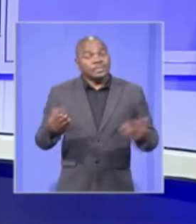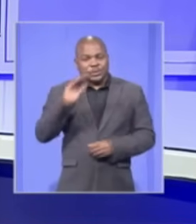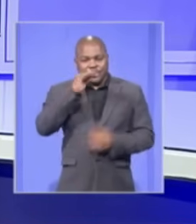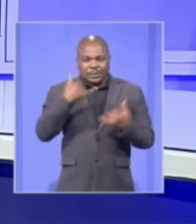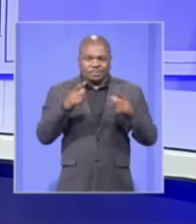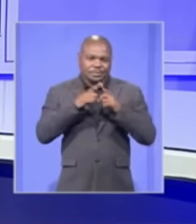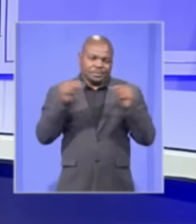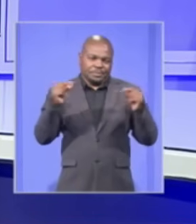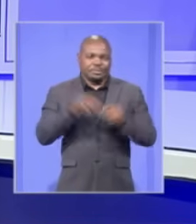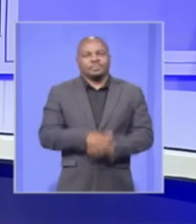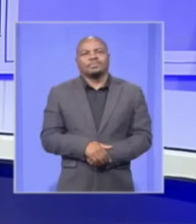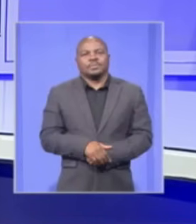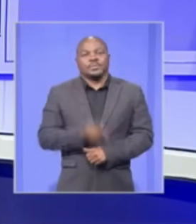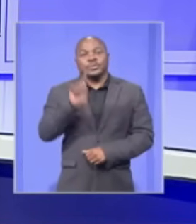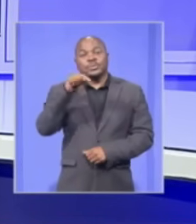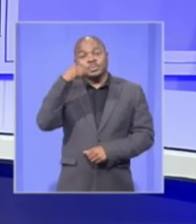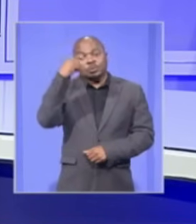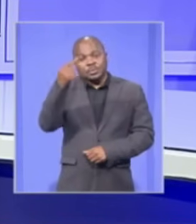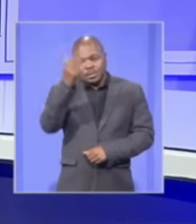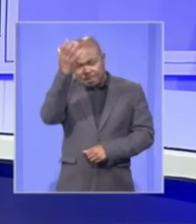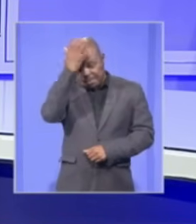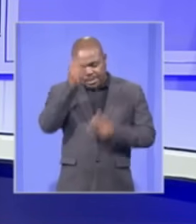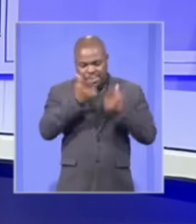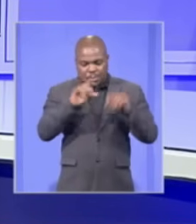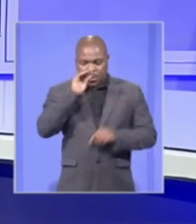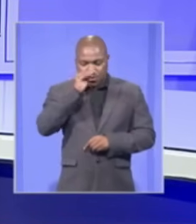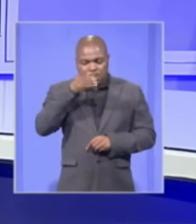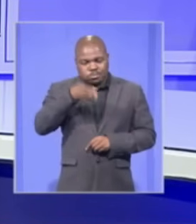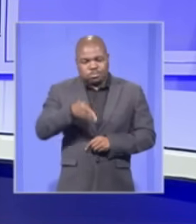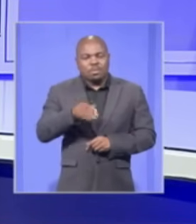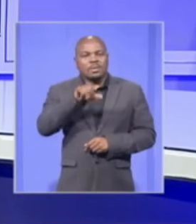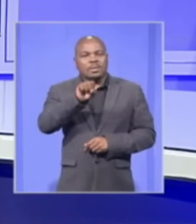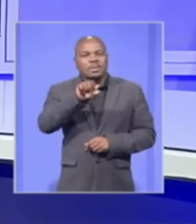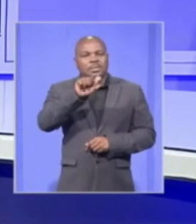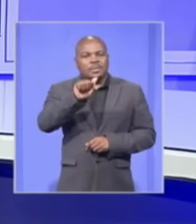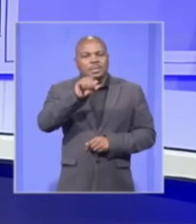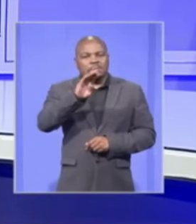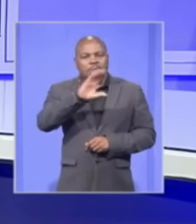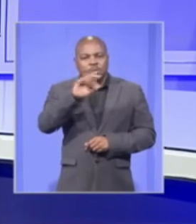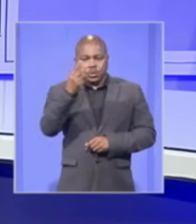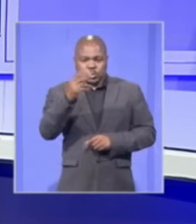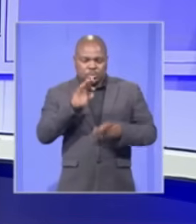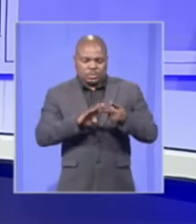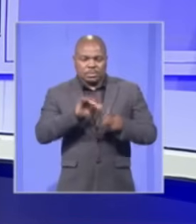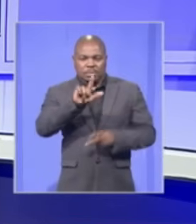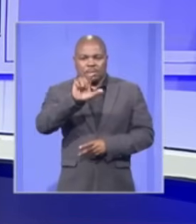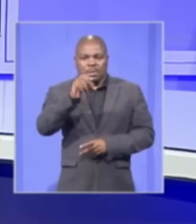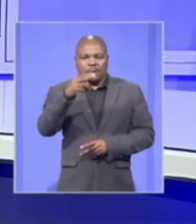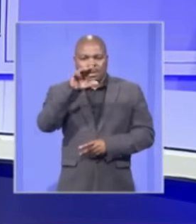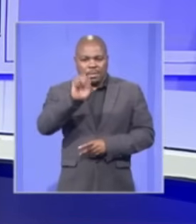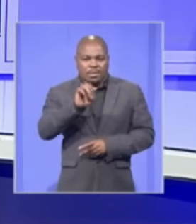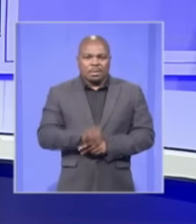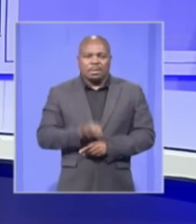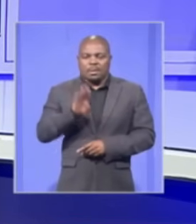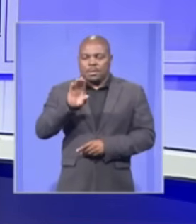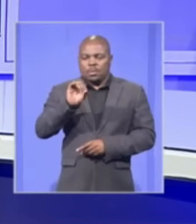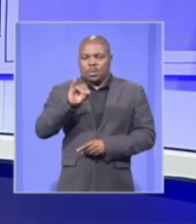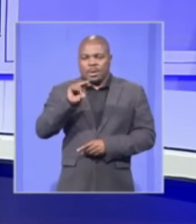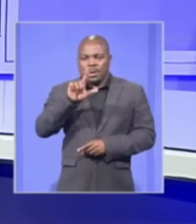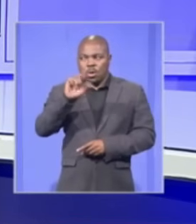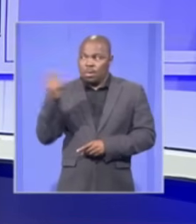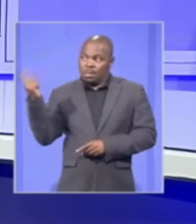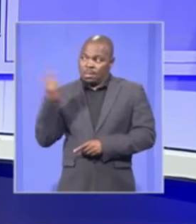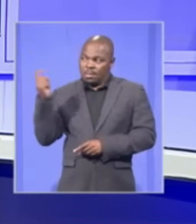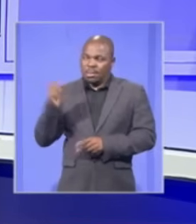di le kalo tsa segonjono ga swela telang ya sepedi ka moso mo SABC 2 le SABC le hae. Boinelo molibi mango latela